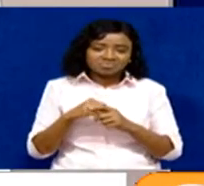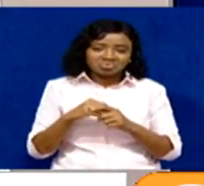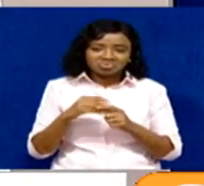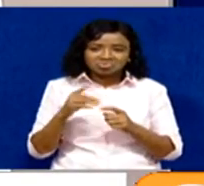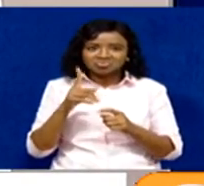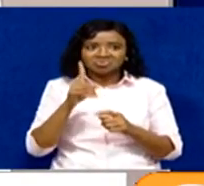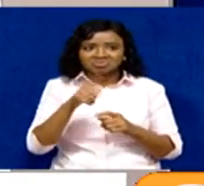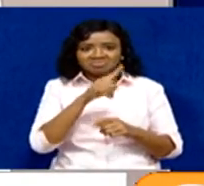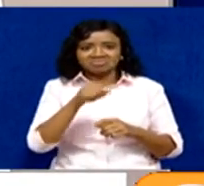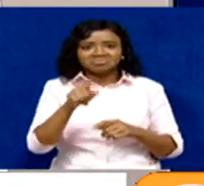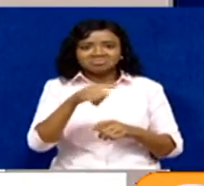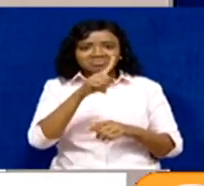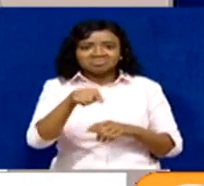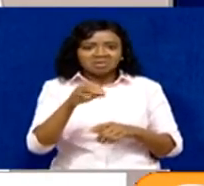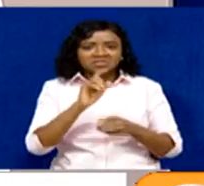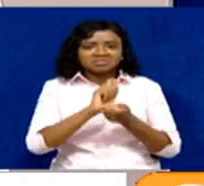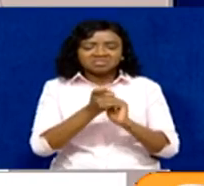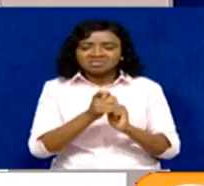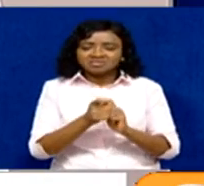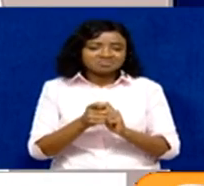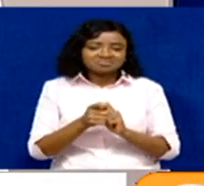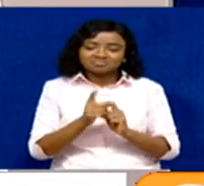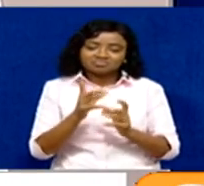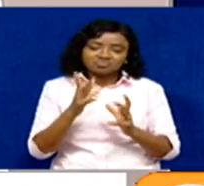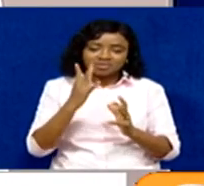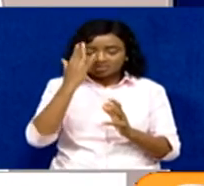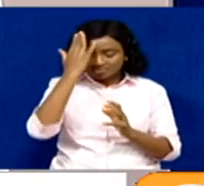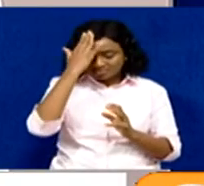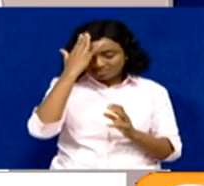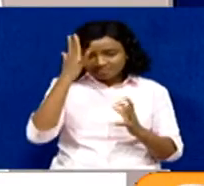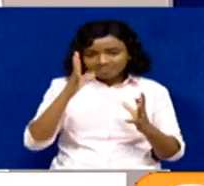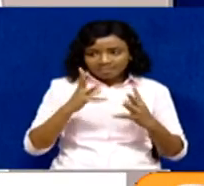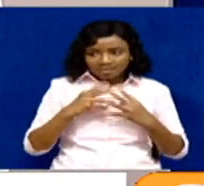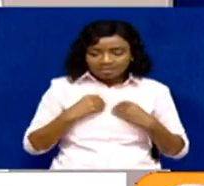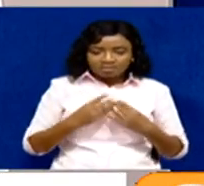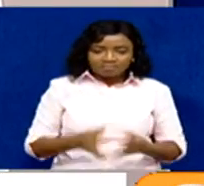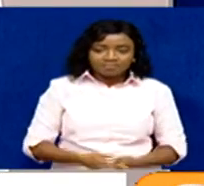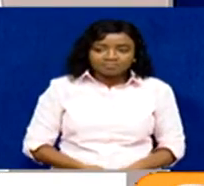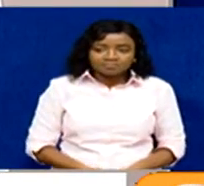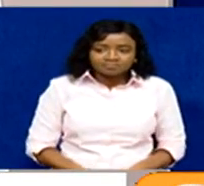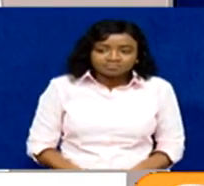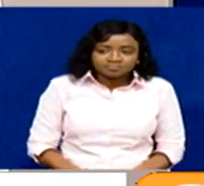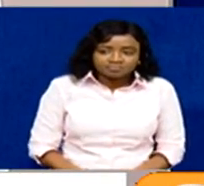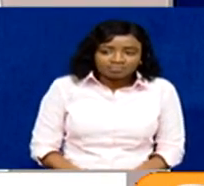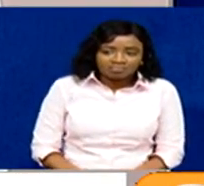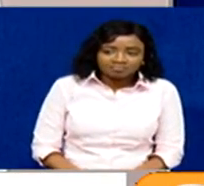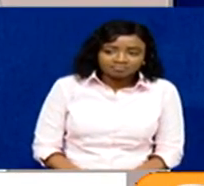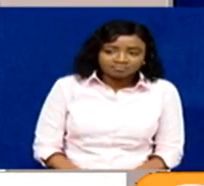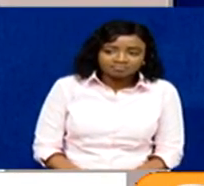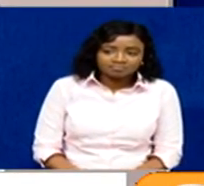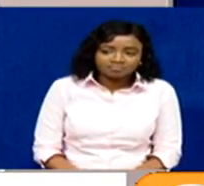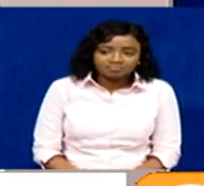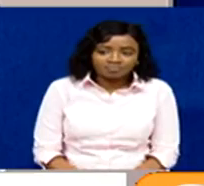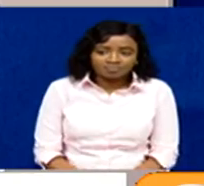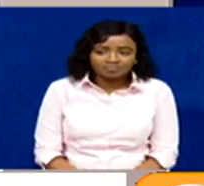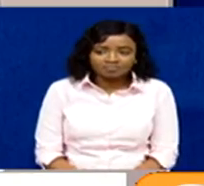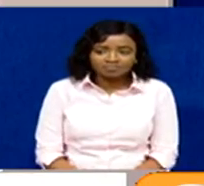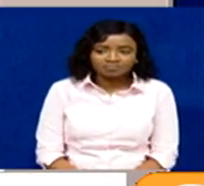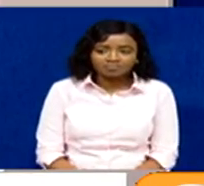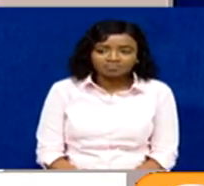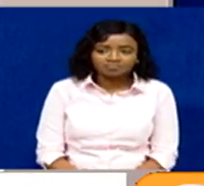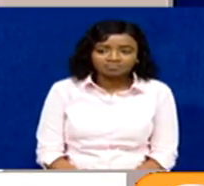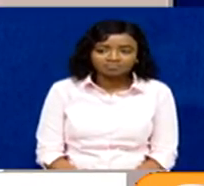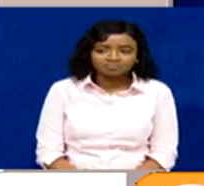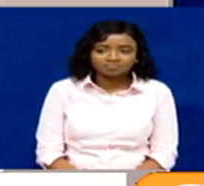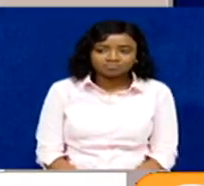is it really means that Oka has a major problem. And I think